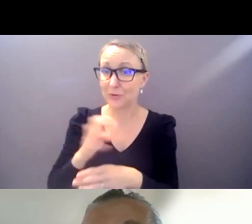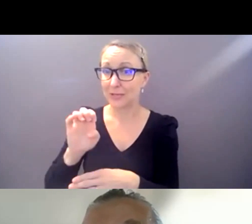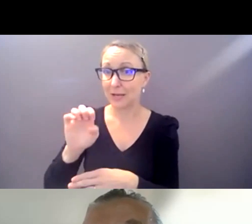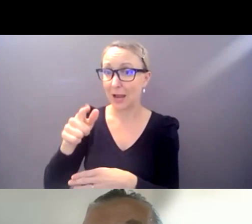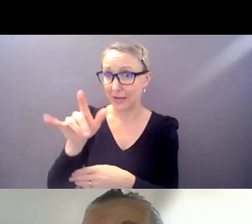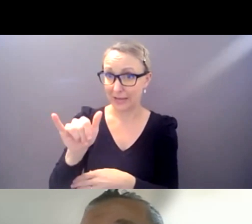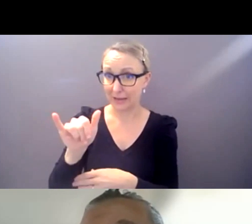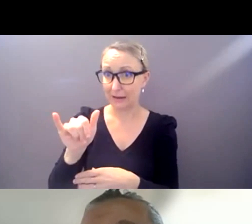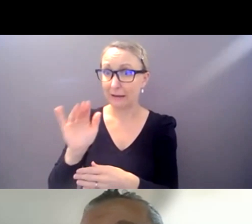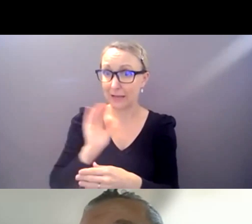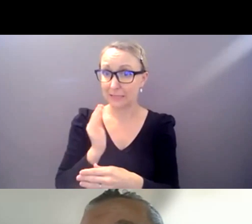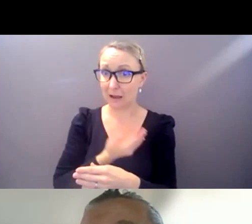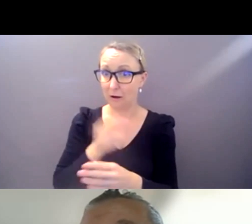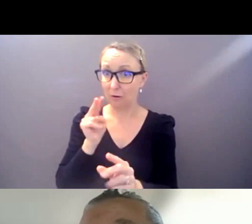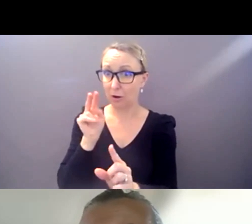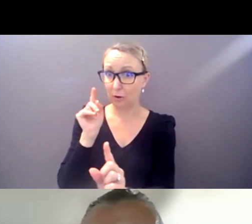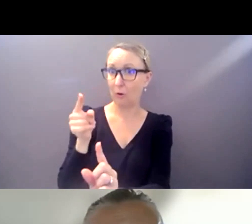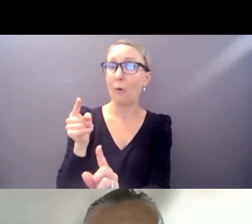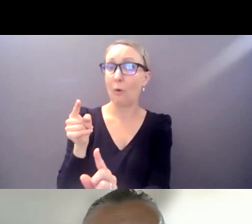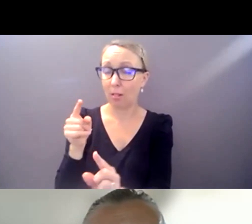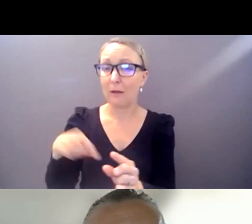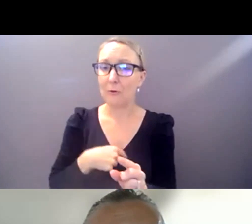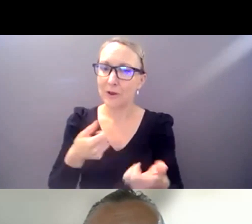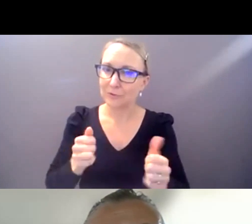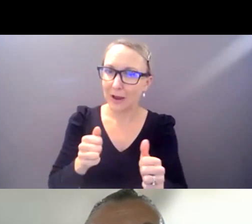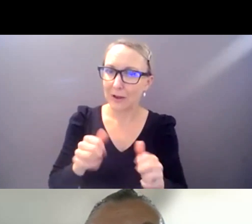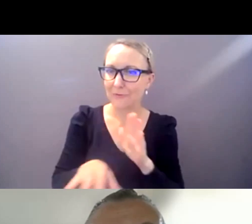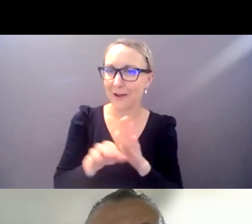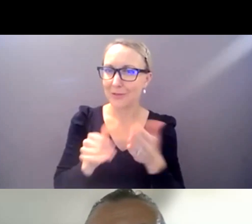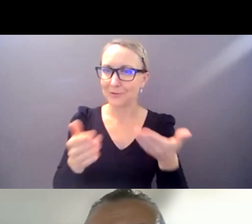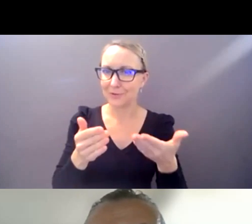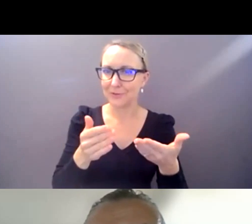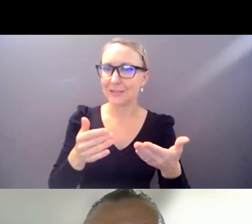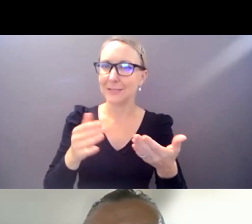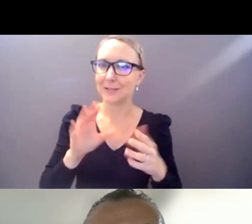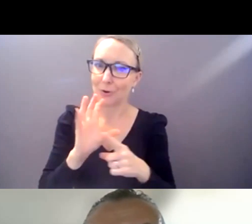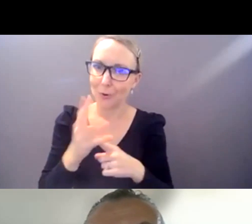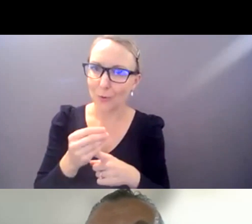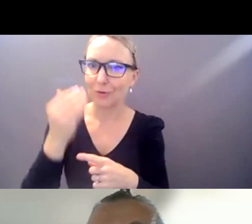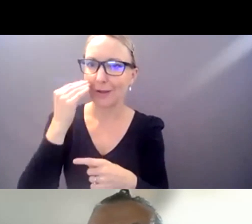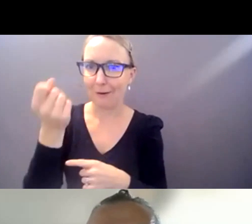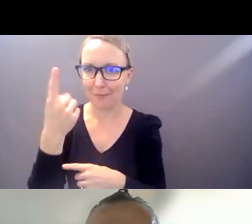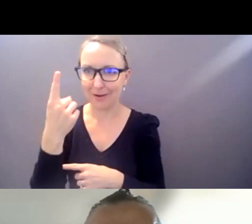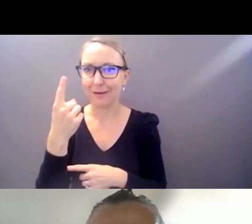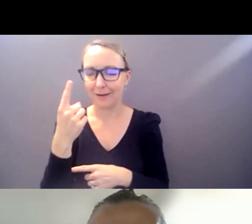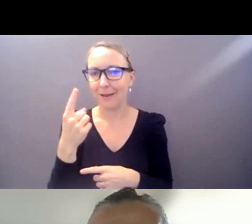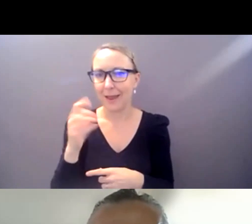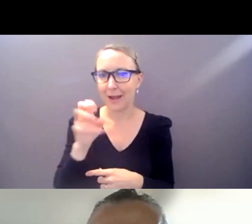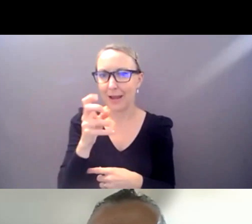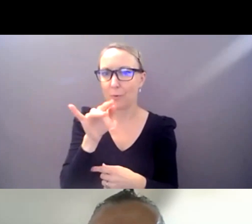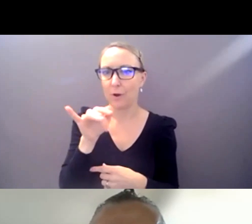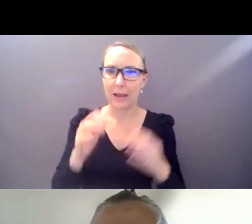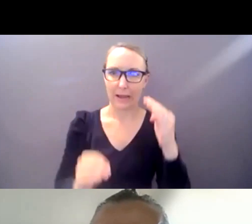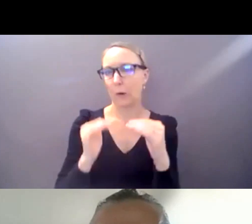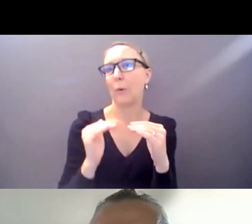are provided in a culturally competent and accessible way. And also really considering that, we